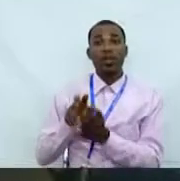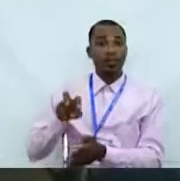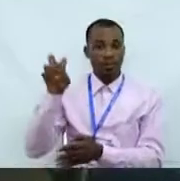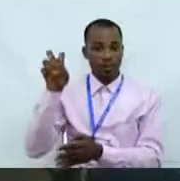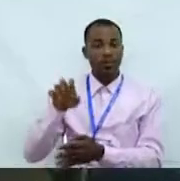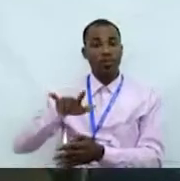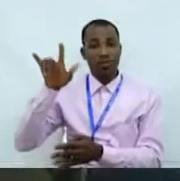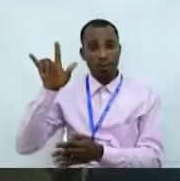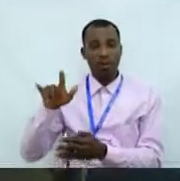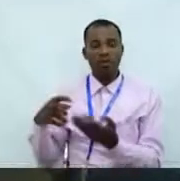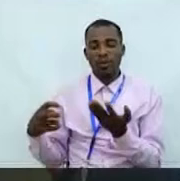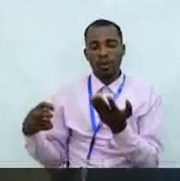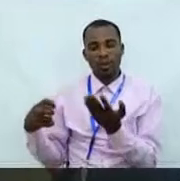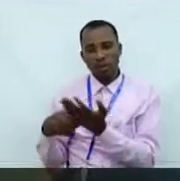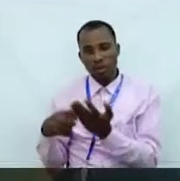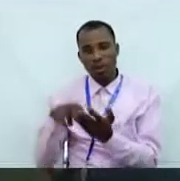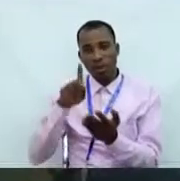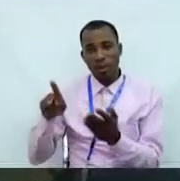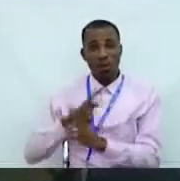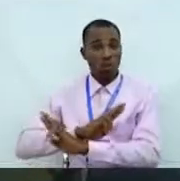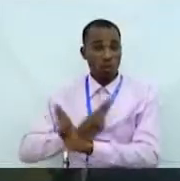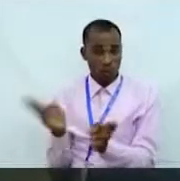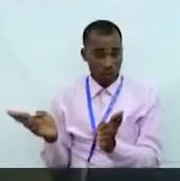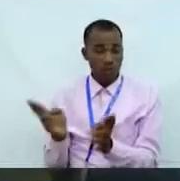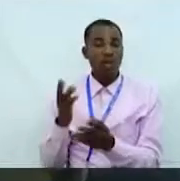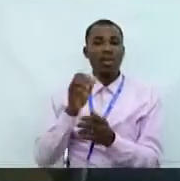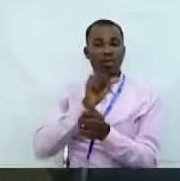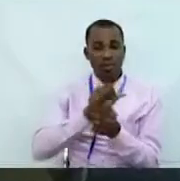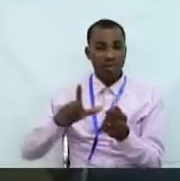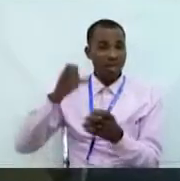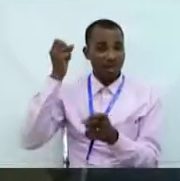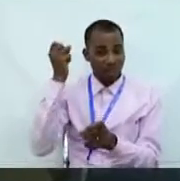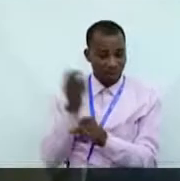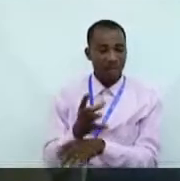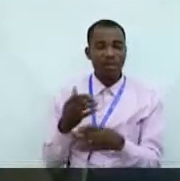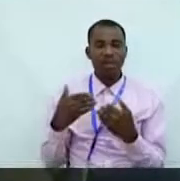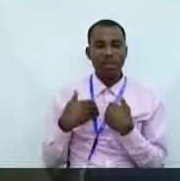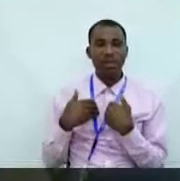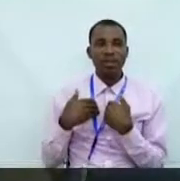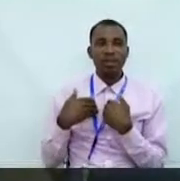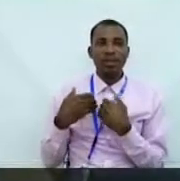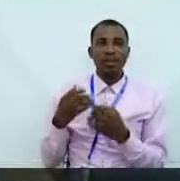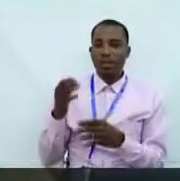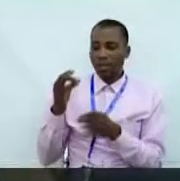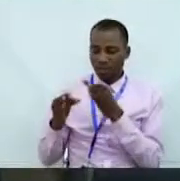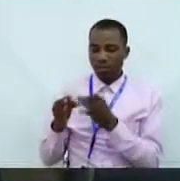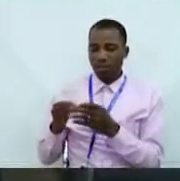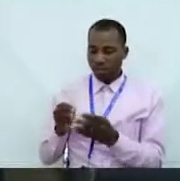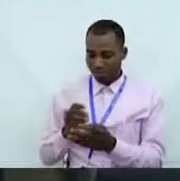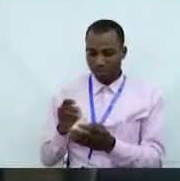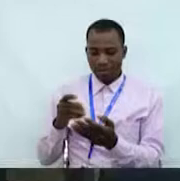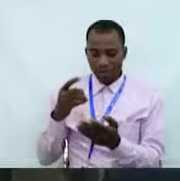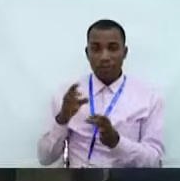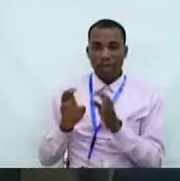whether green card or yellow card or blue card. You have everything. You just get to the customs where they are